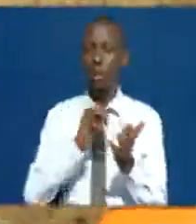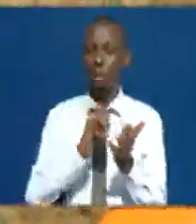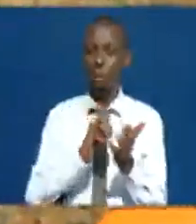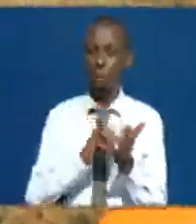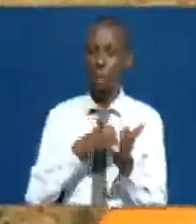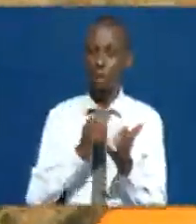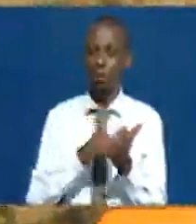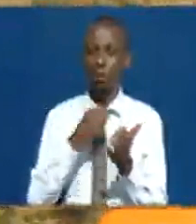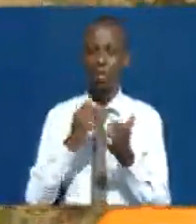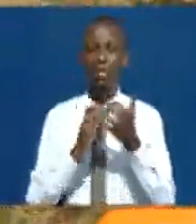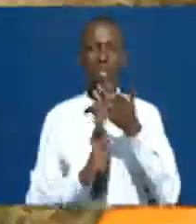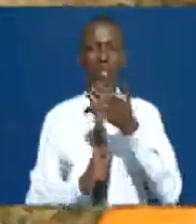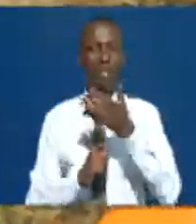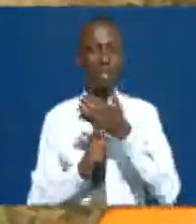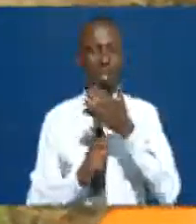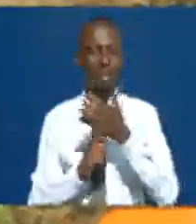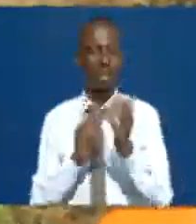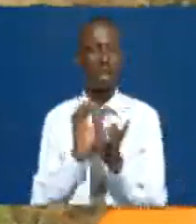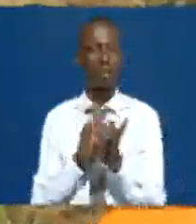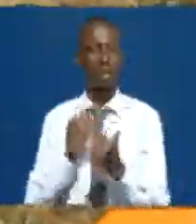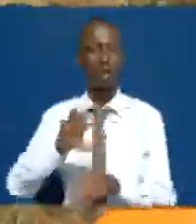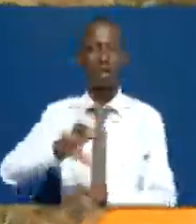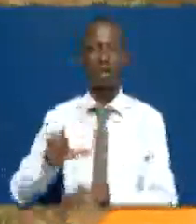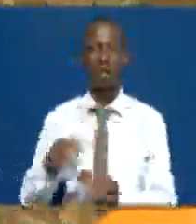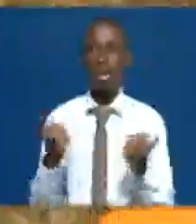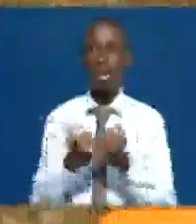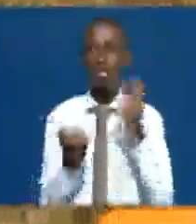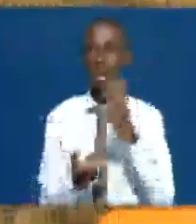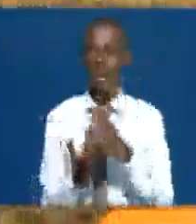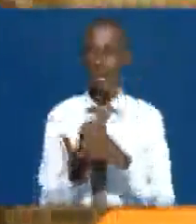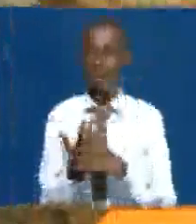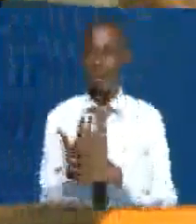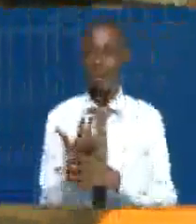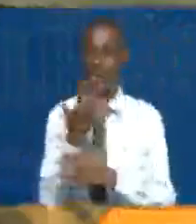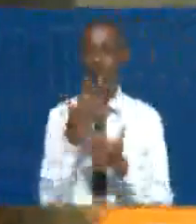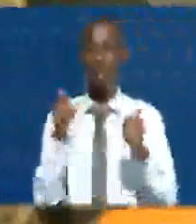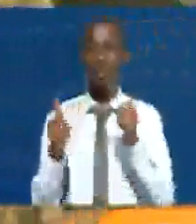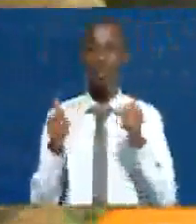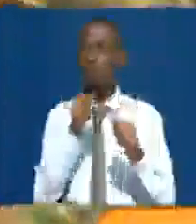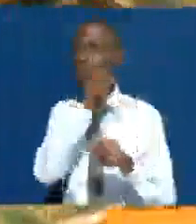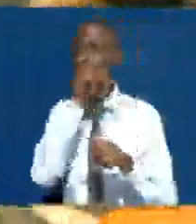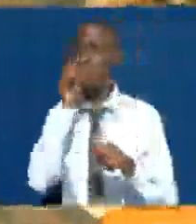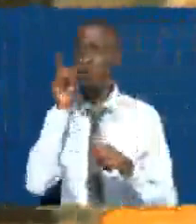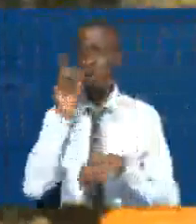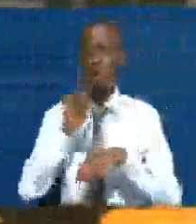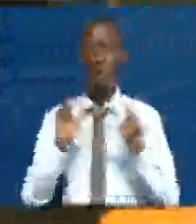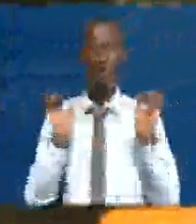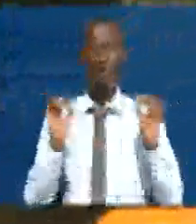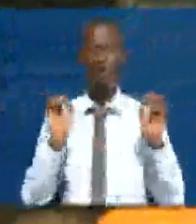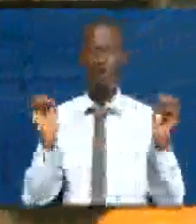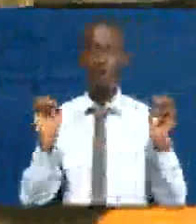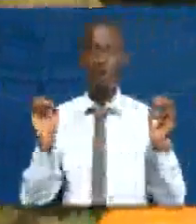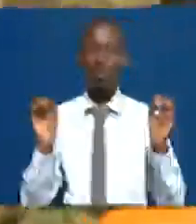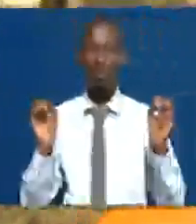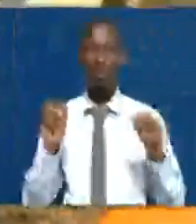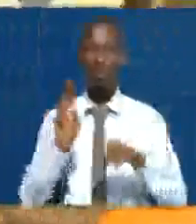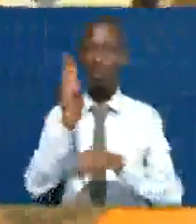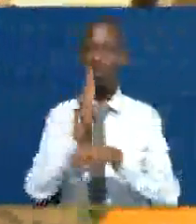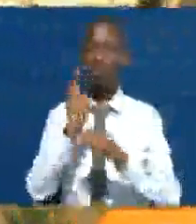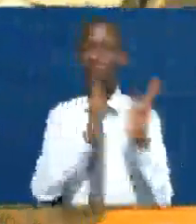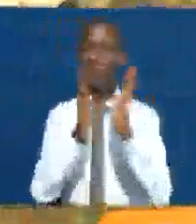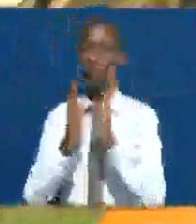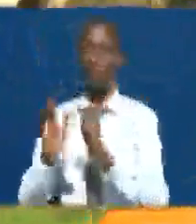counties. Mwema has managed to grow drought-resistant crops such as green grams, cowpeas, and pigeon peas using this